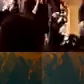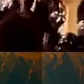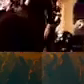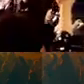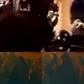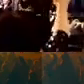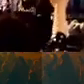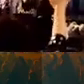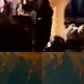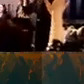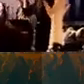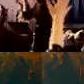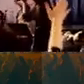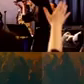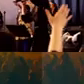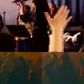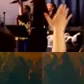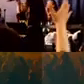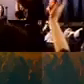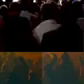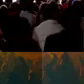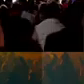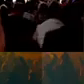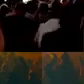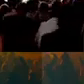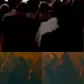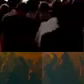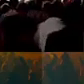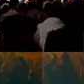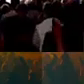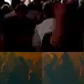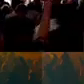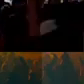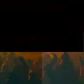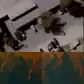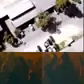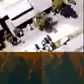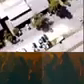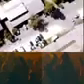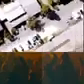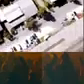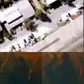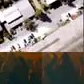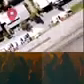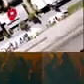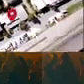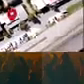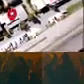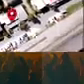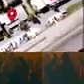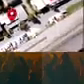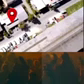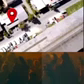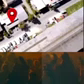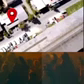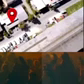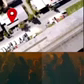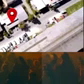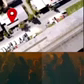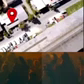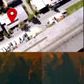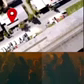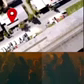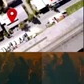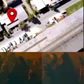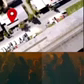place I'm doing this work in the city I live that I'm shaking the kingdom of darkness like this in